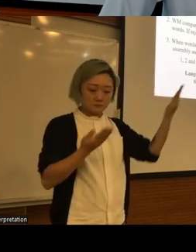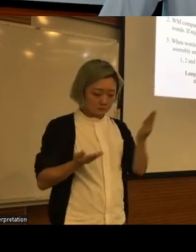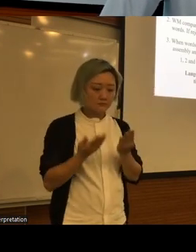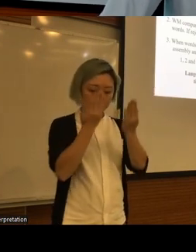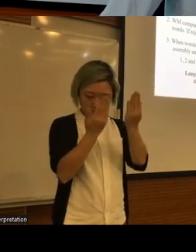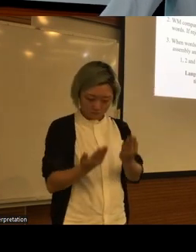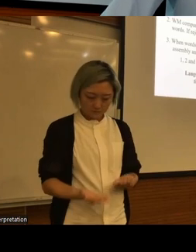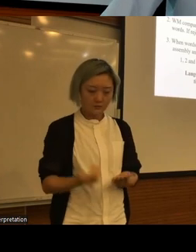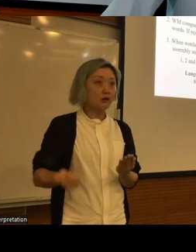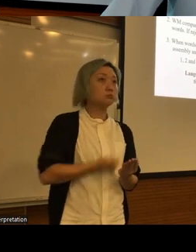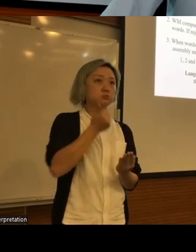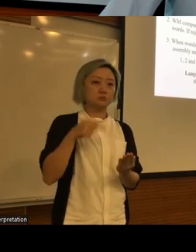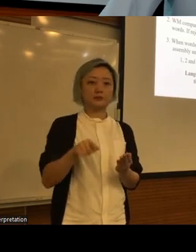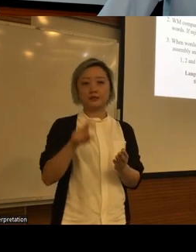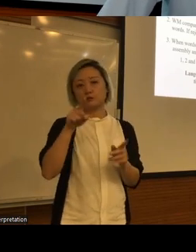Working memory.